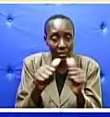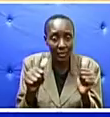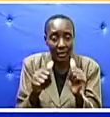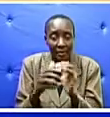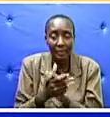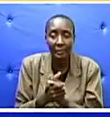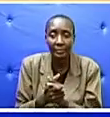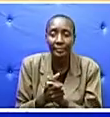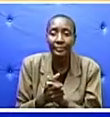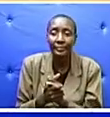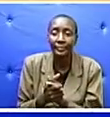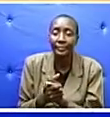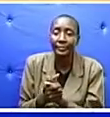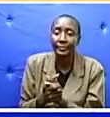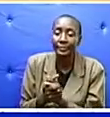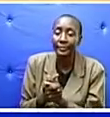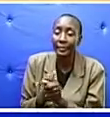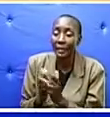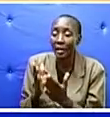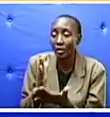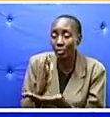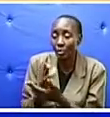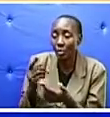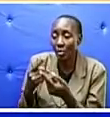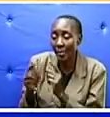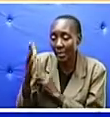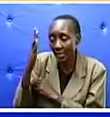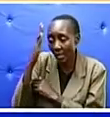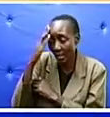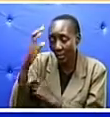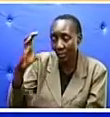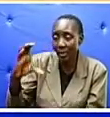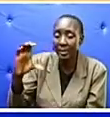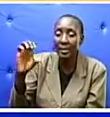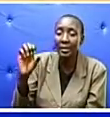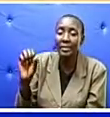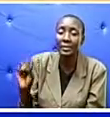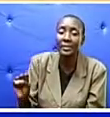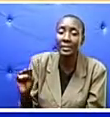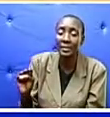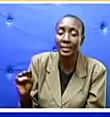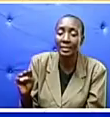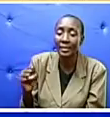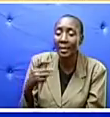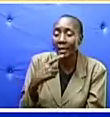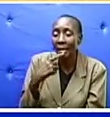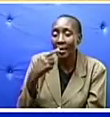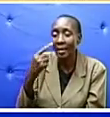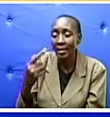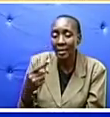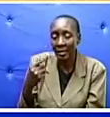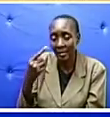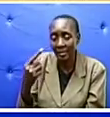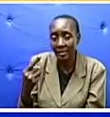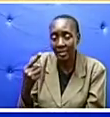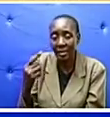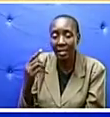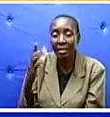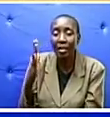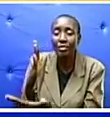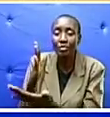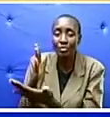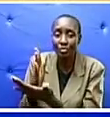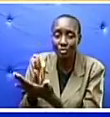I'm not sure, but I know when CS said that we should, that you have assured that the ARVs are